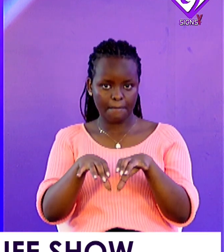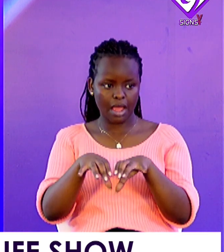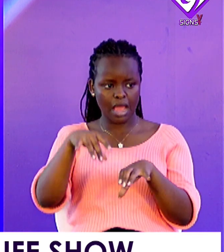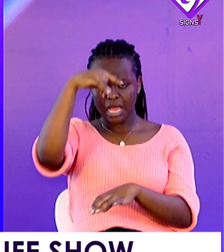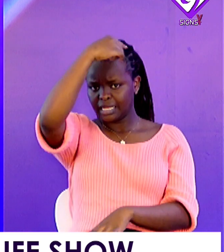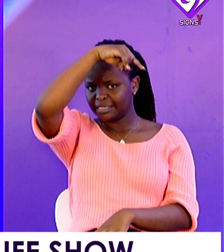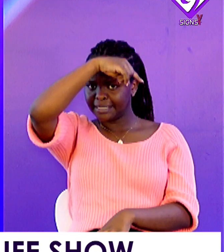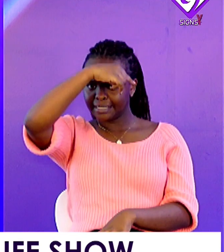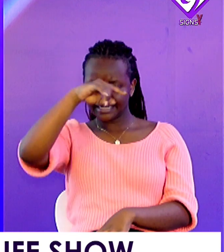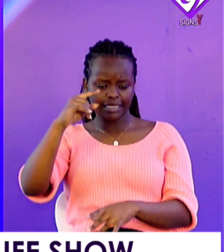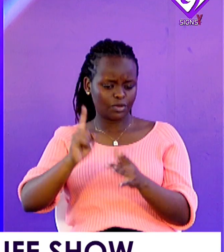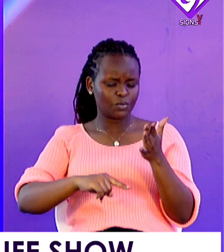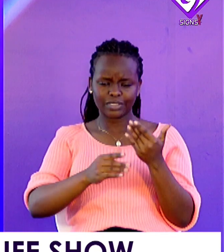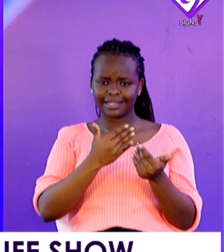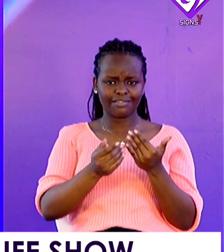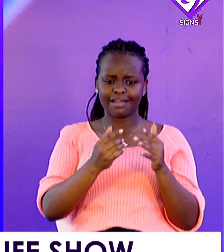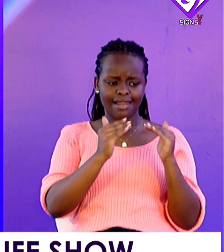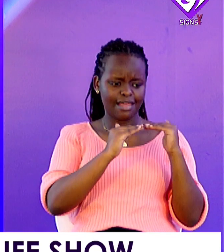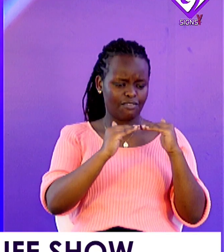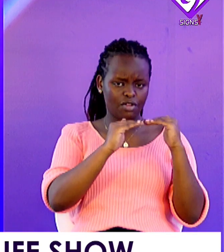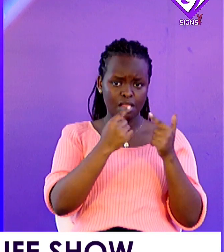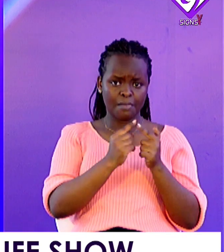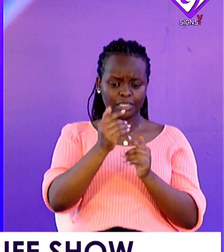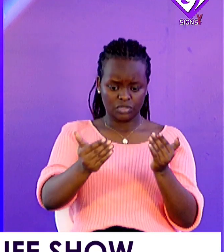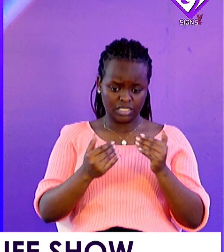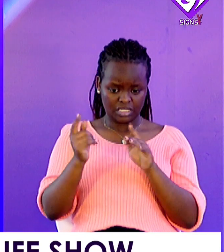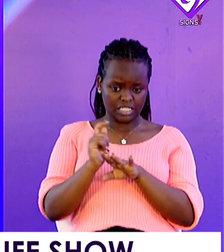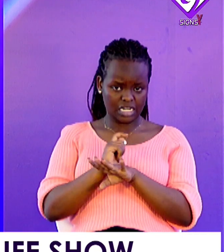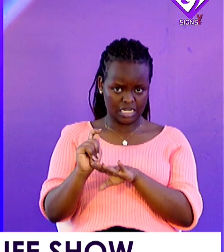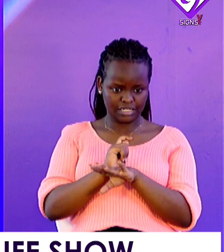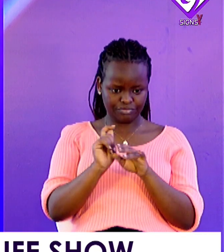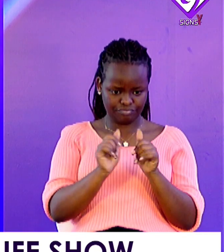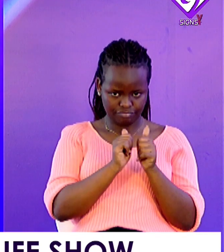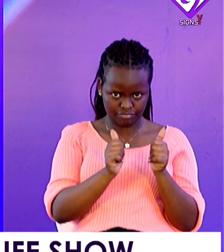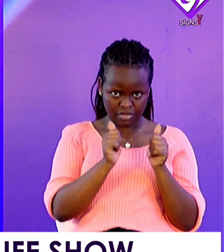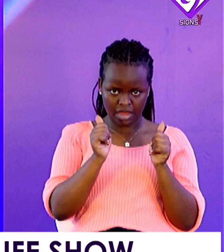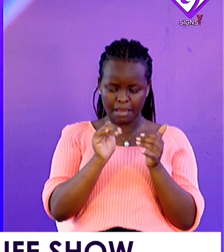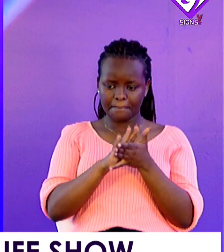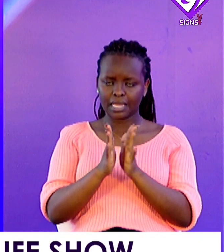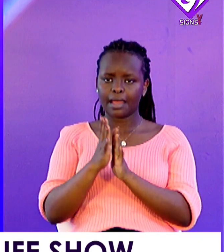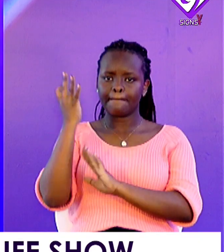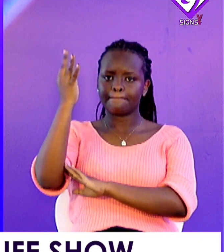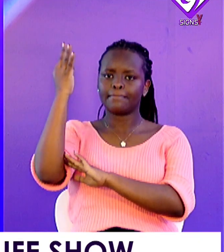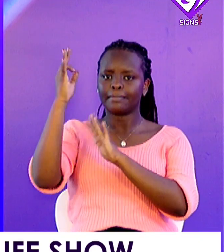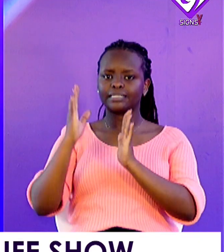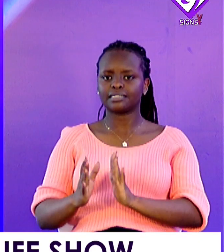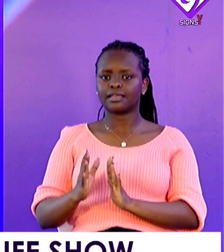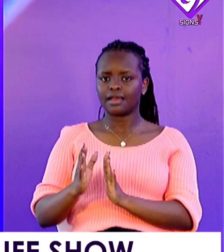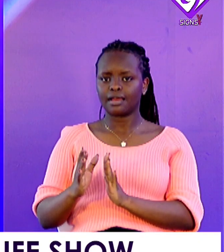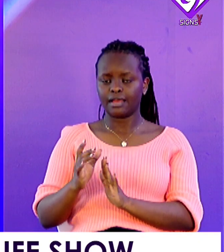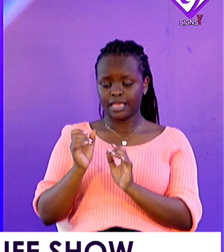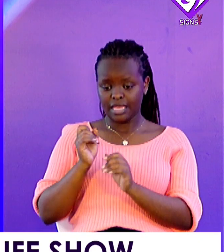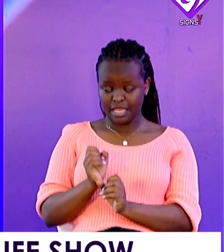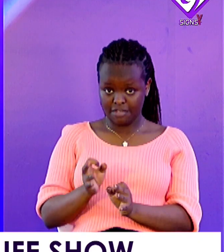or, whichever level, but you need training for you to be a pastor or to lead